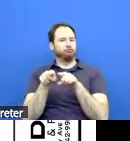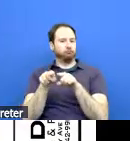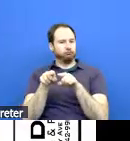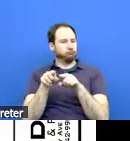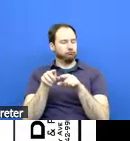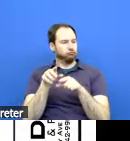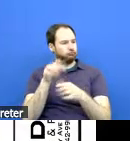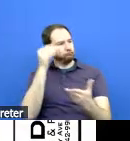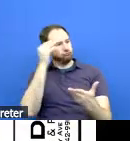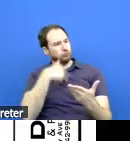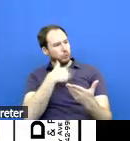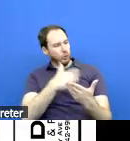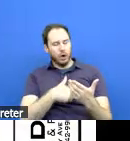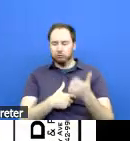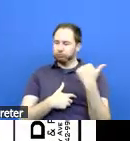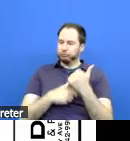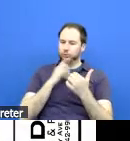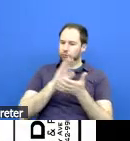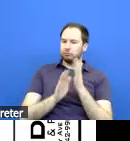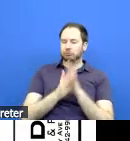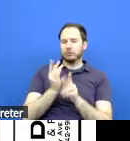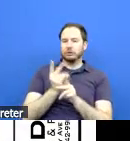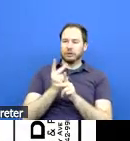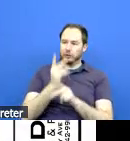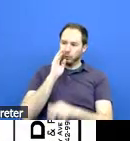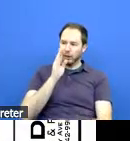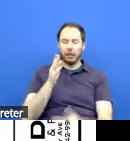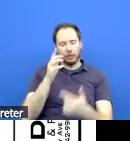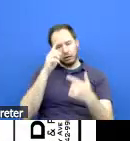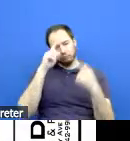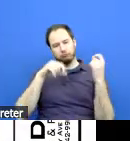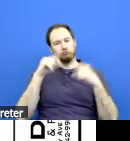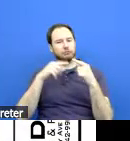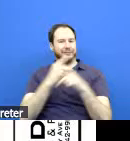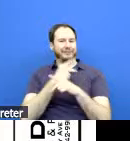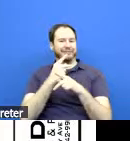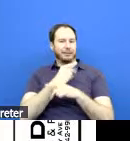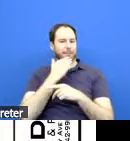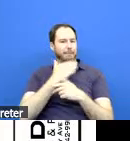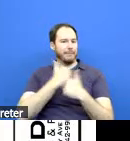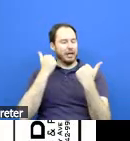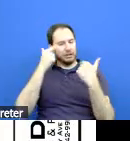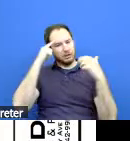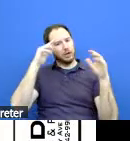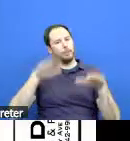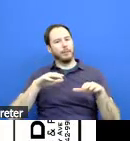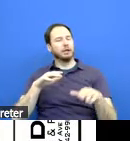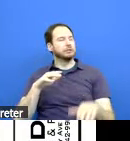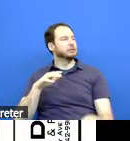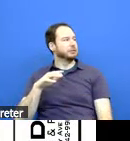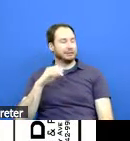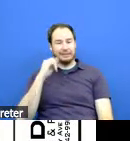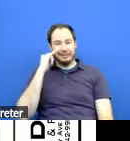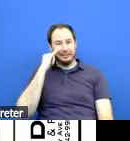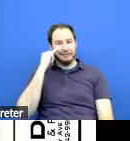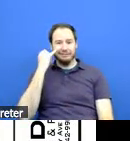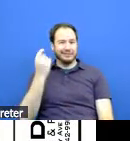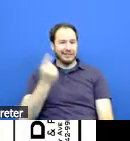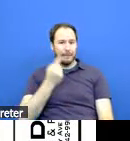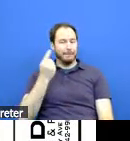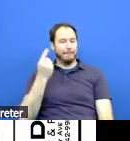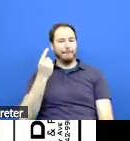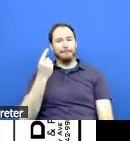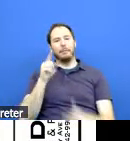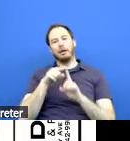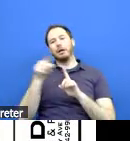here's what's got to be done to try to come up with the best solution. And as I said, you know, if there's areas